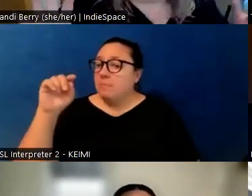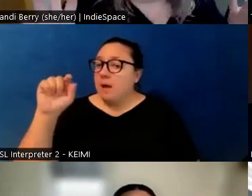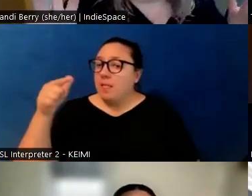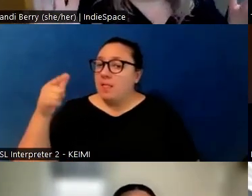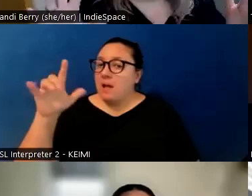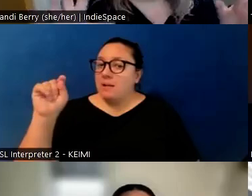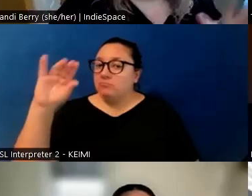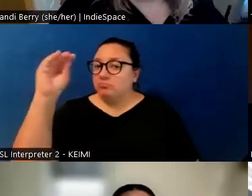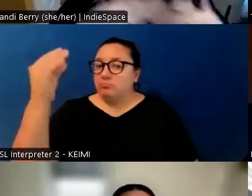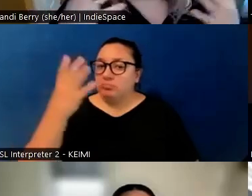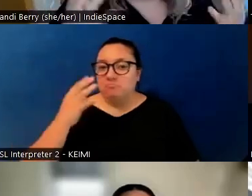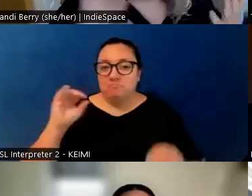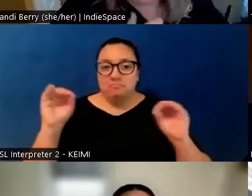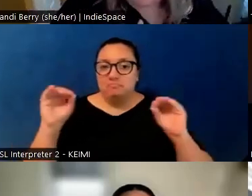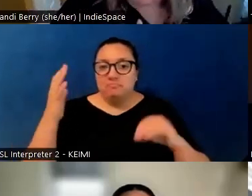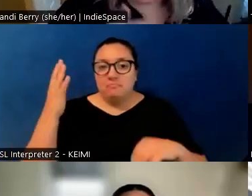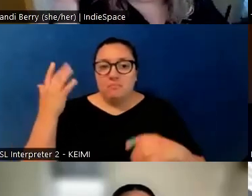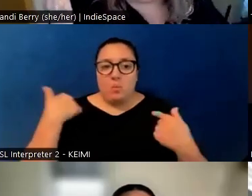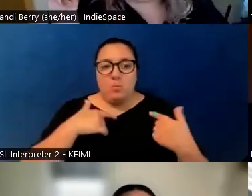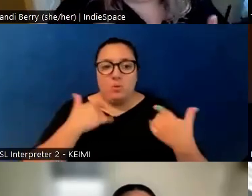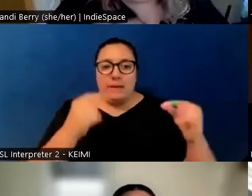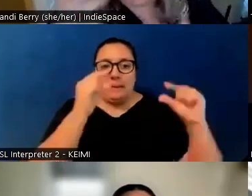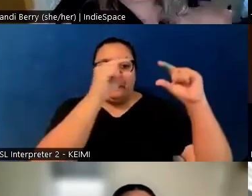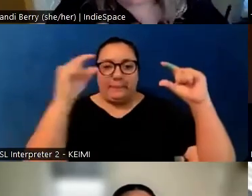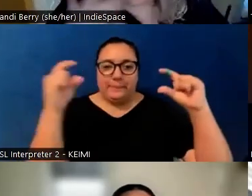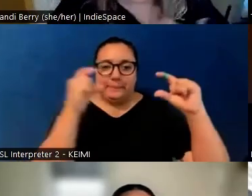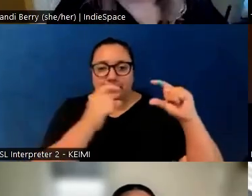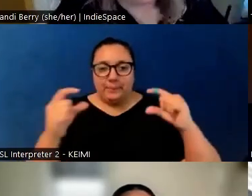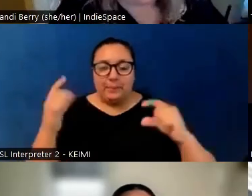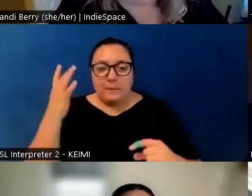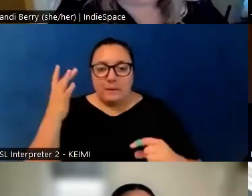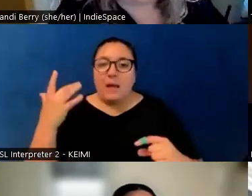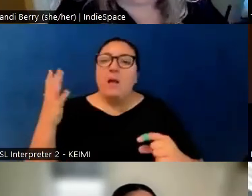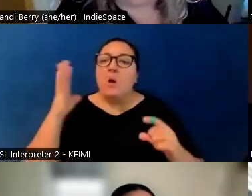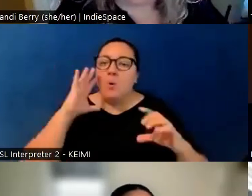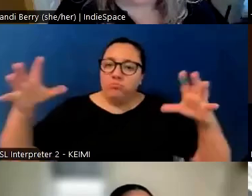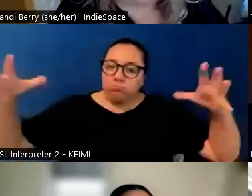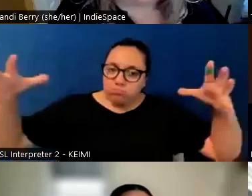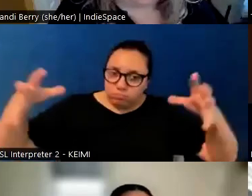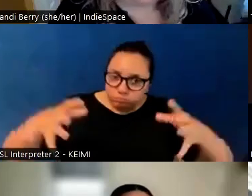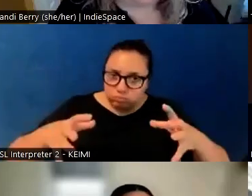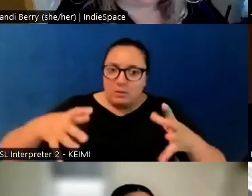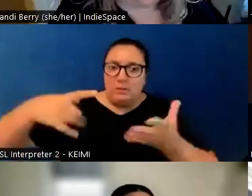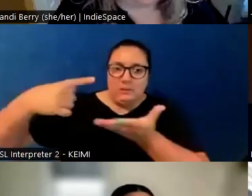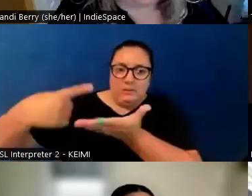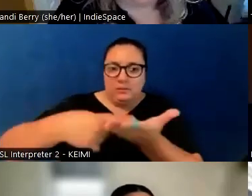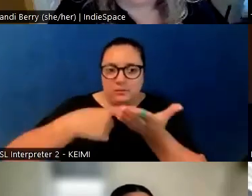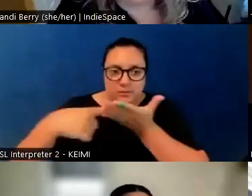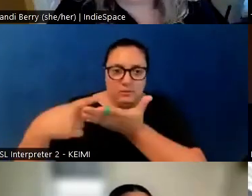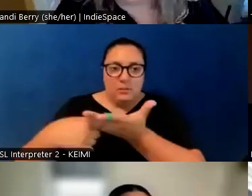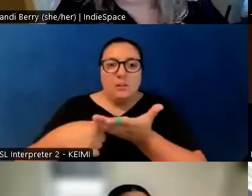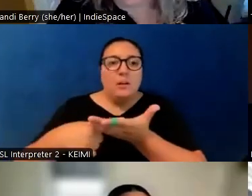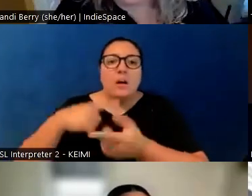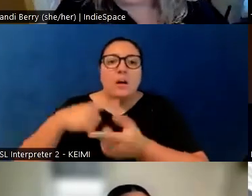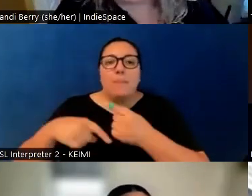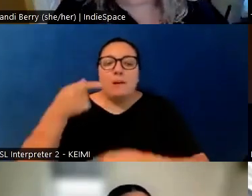view because the idea is that from this point forward, we're going to start working together. And having conversation around guaranteed income.